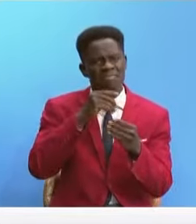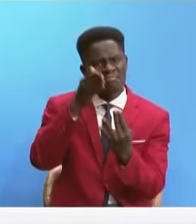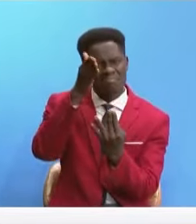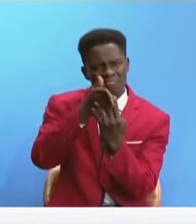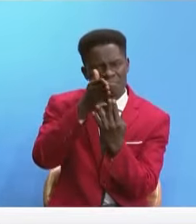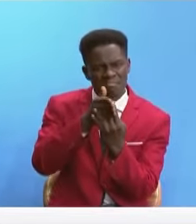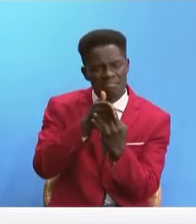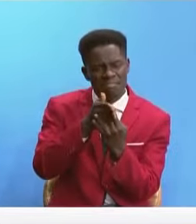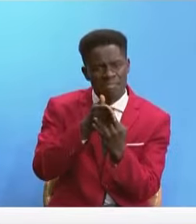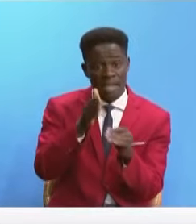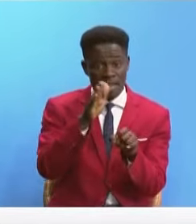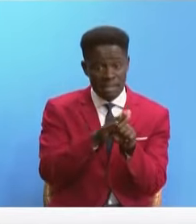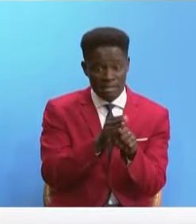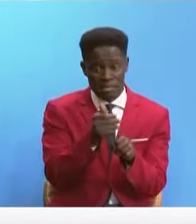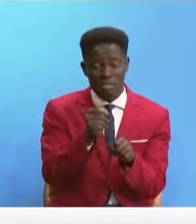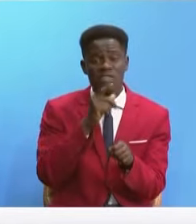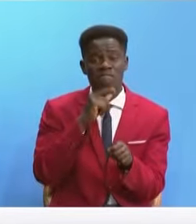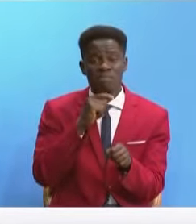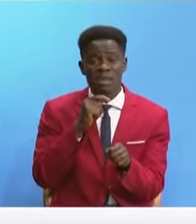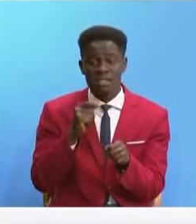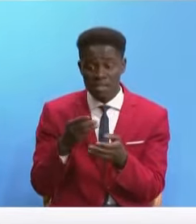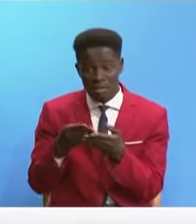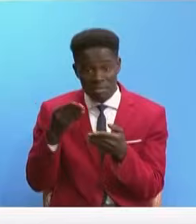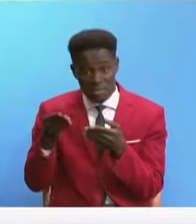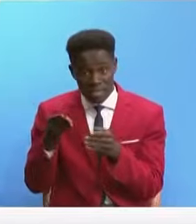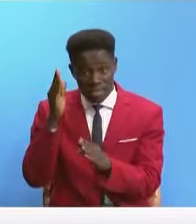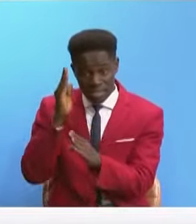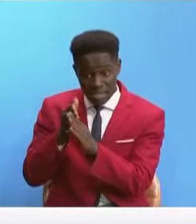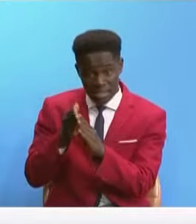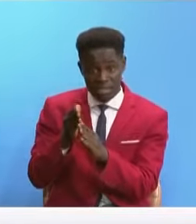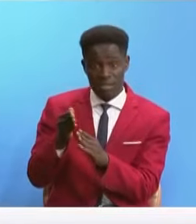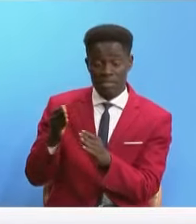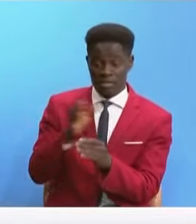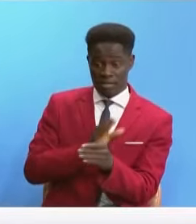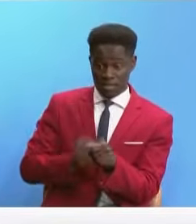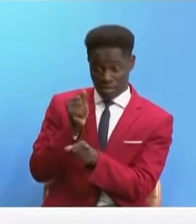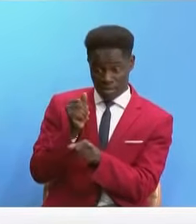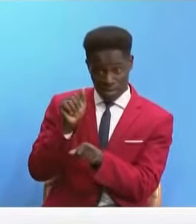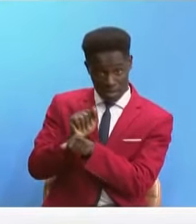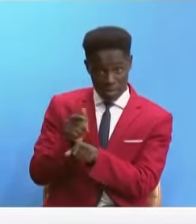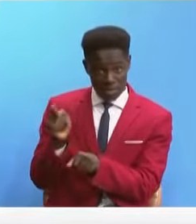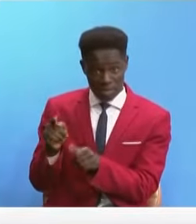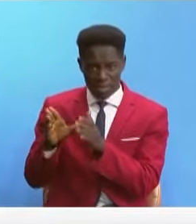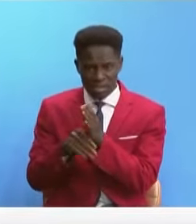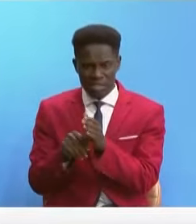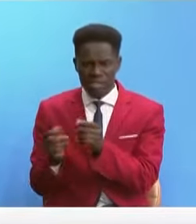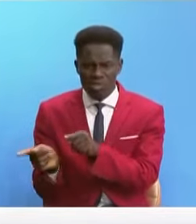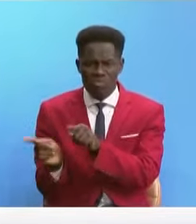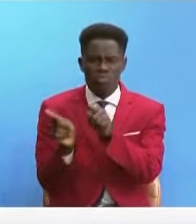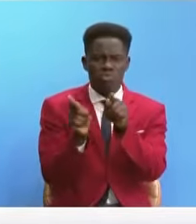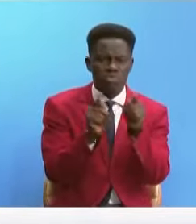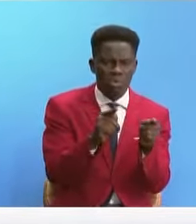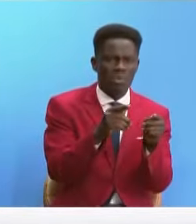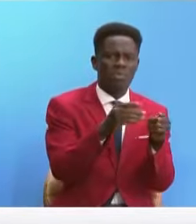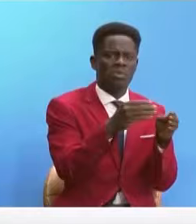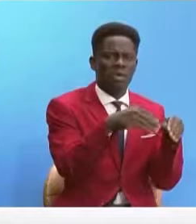are entrepreneurs who come get seed and take it to Burundi. His view is that they would like to be importing